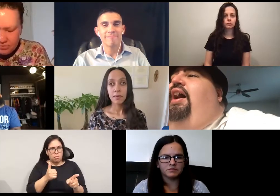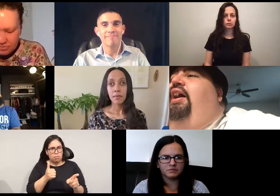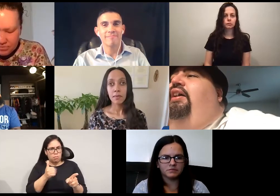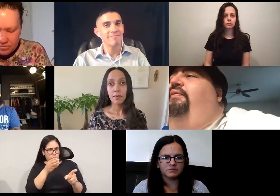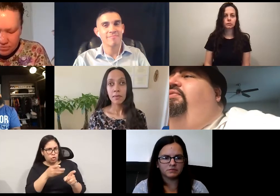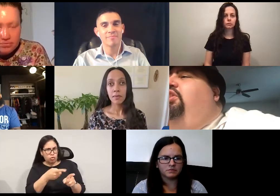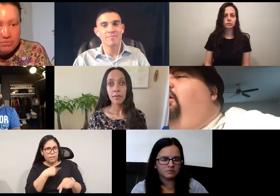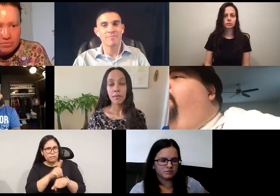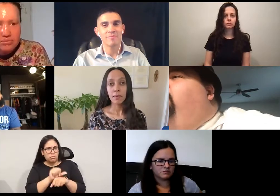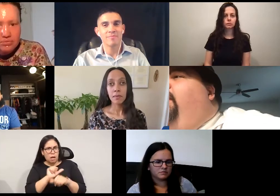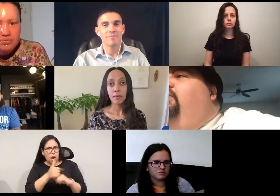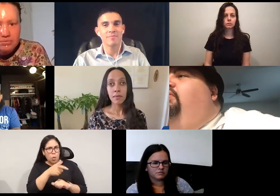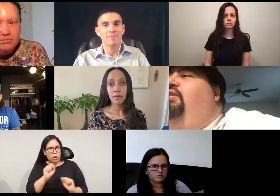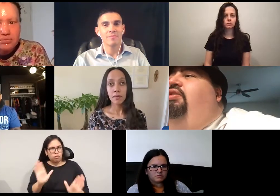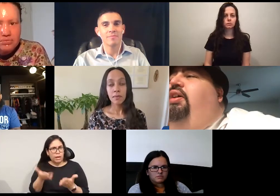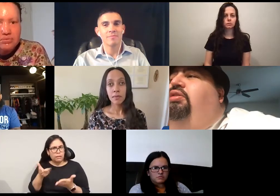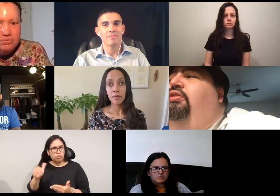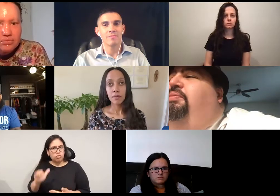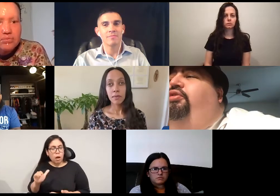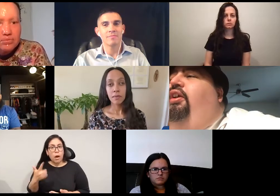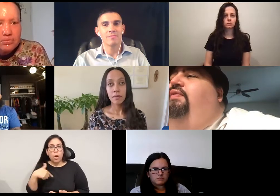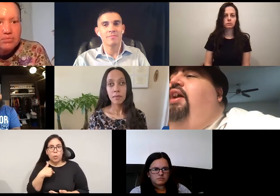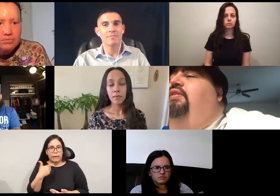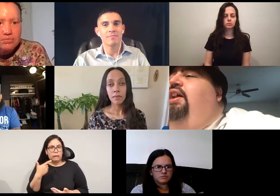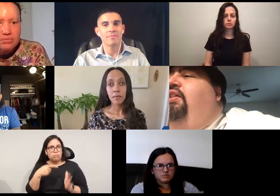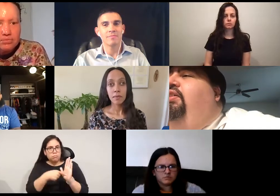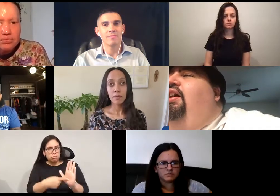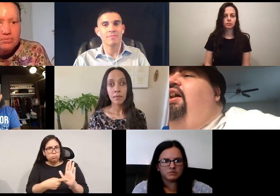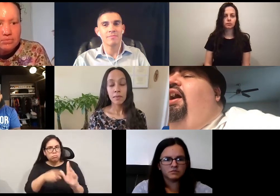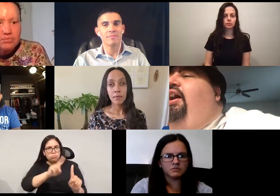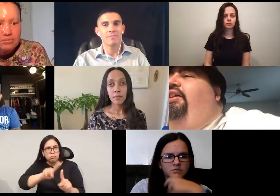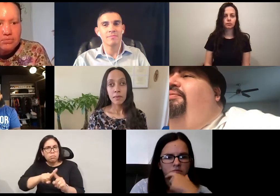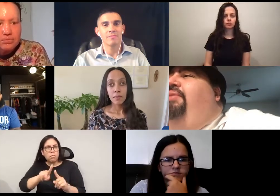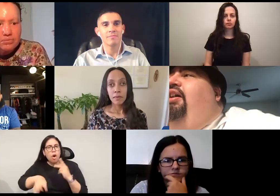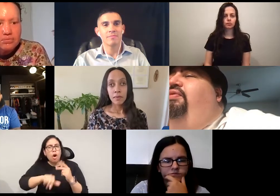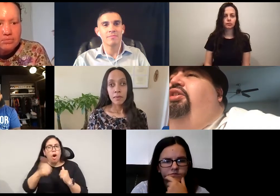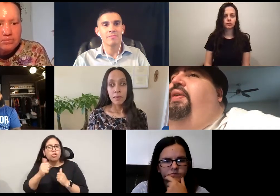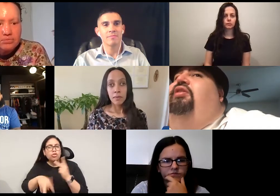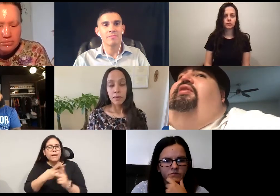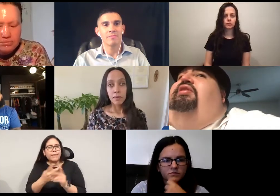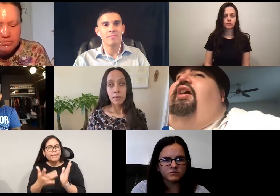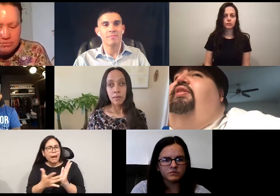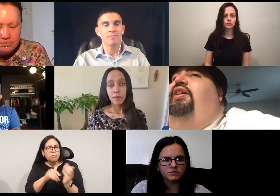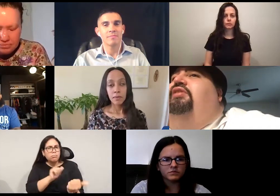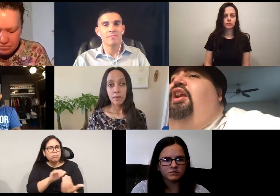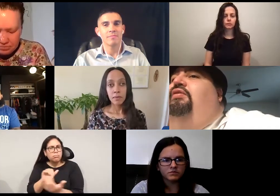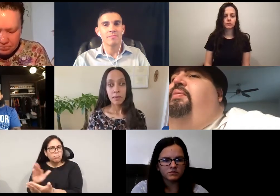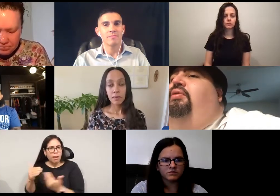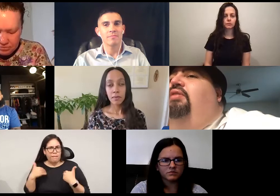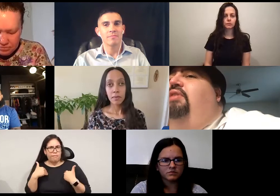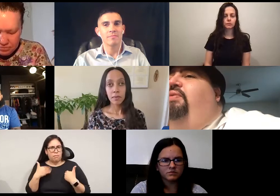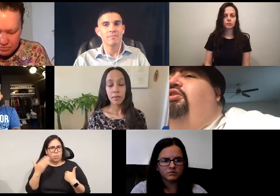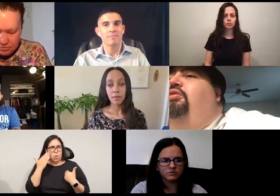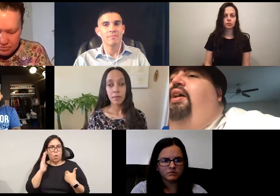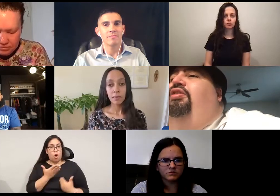we had done all the training courses, we had shown them alternative techniques. And because we knew that there was a chance that our daughter would be